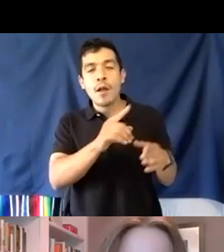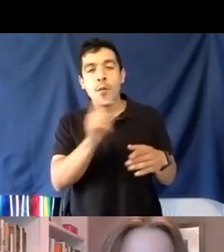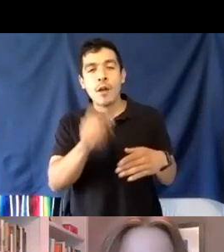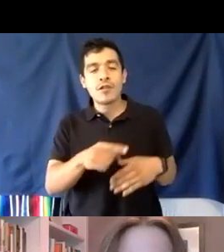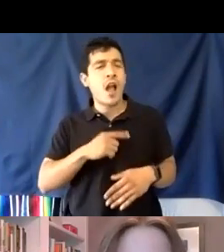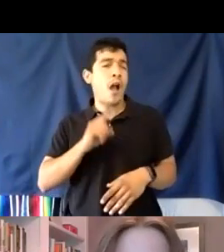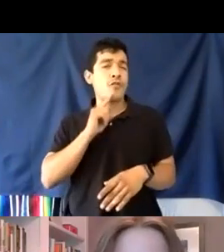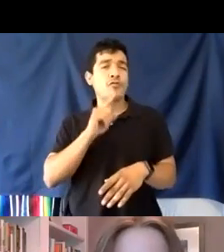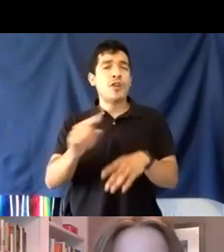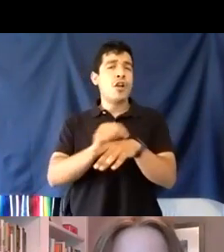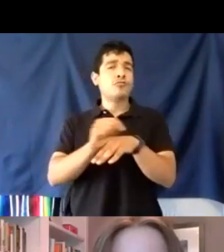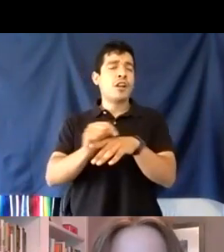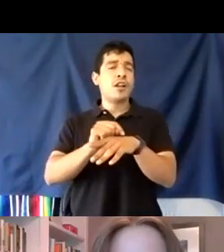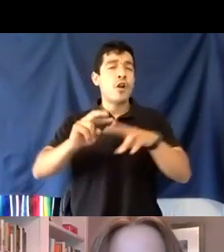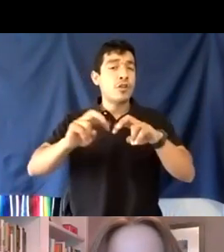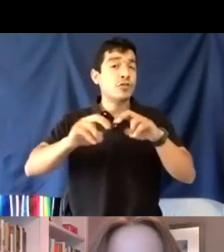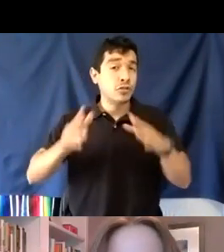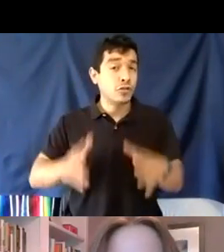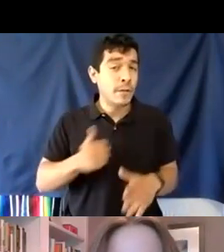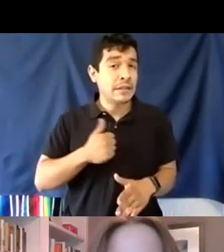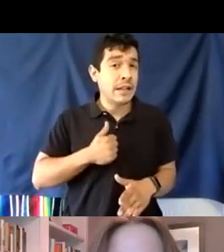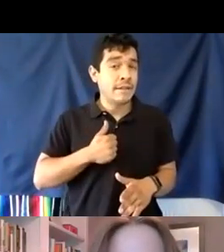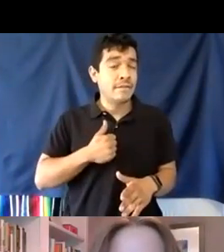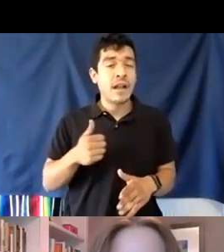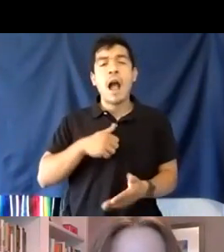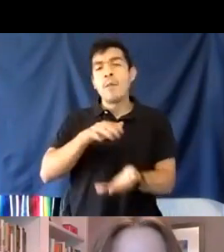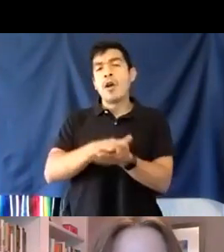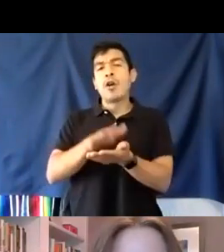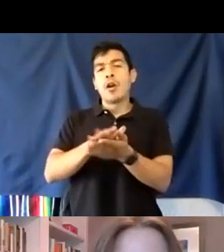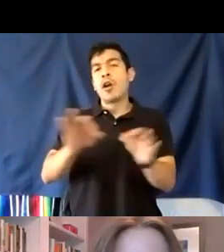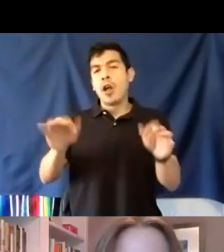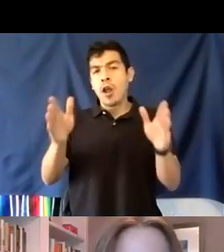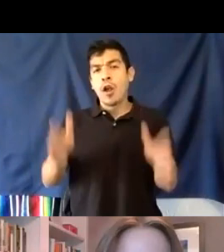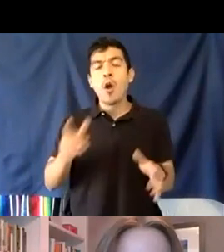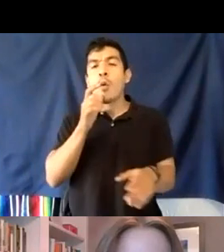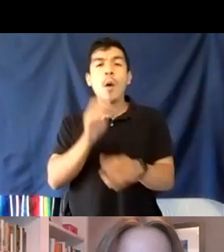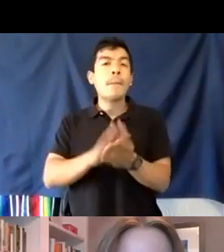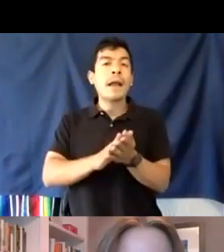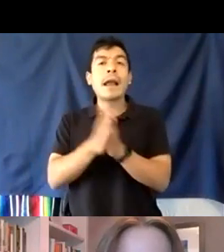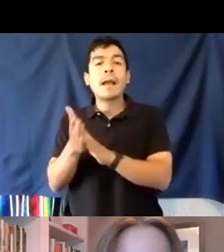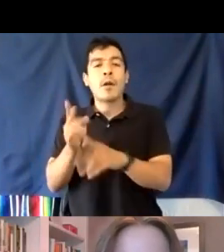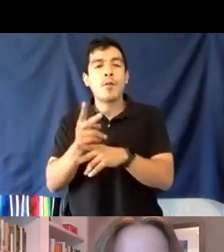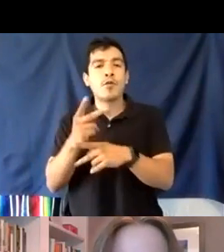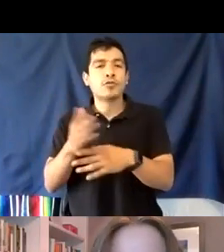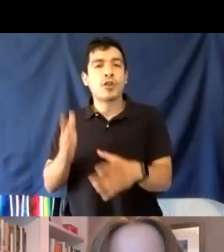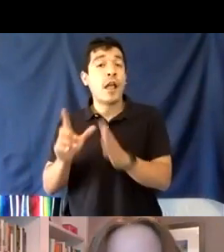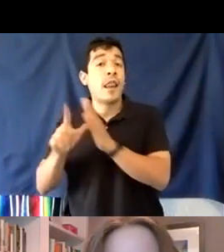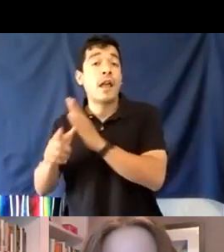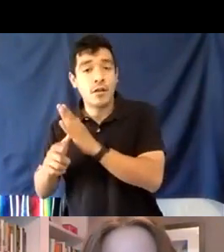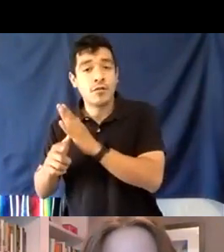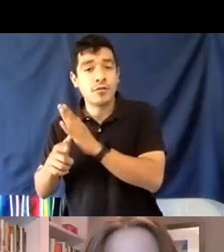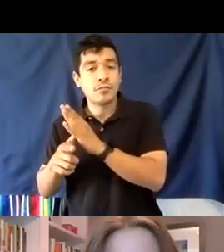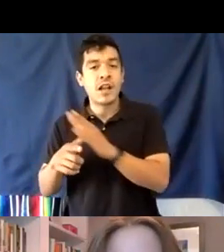trained researcher, an academic who really became a producer and a maker and a strategist over the years. So I've used